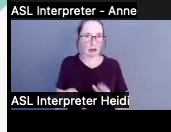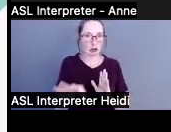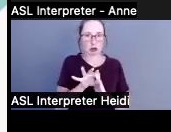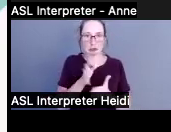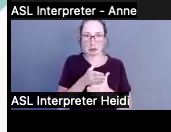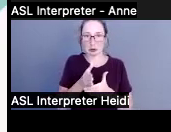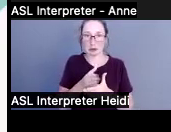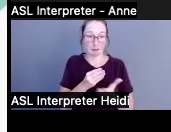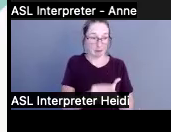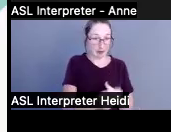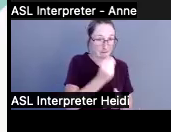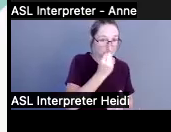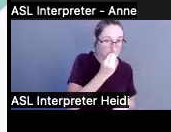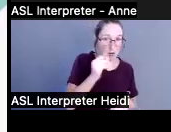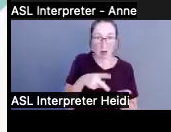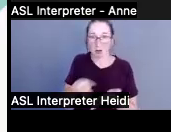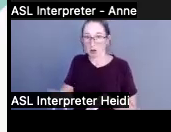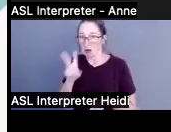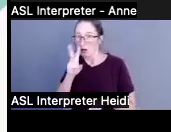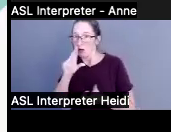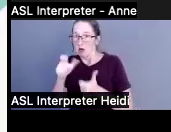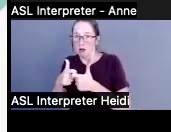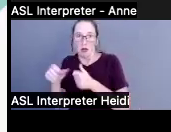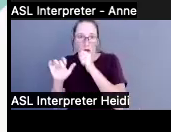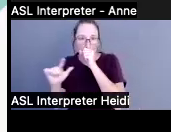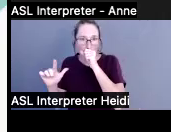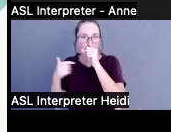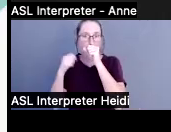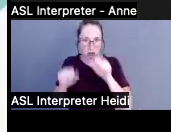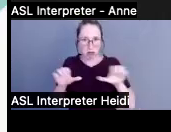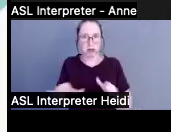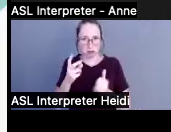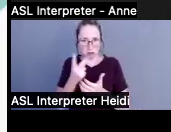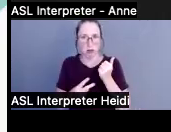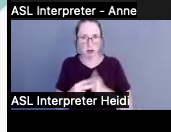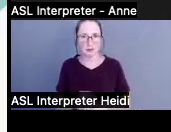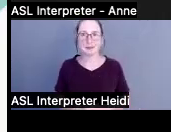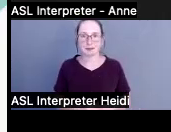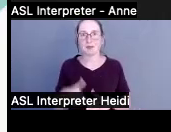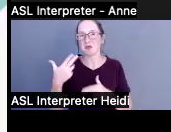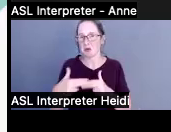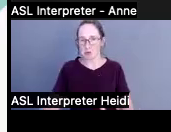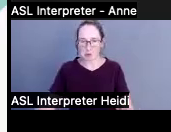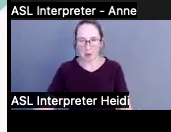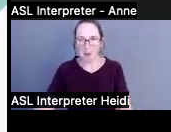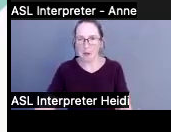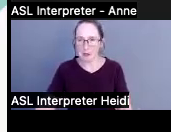between buying groceries or paying my water and electricity bill. I can do both." Next slide, please.